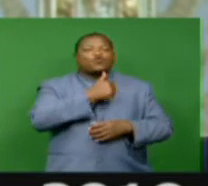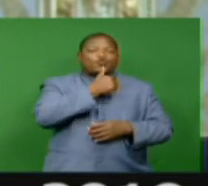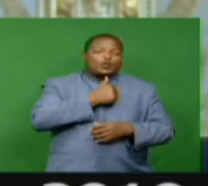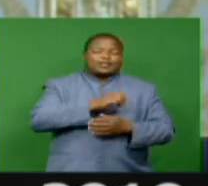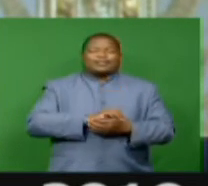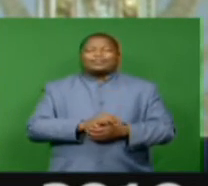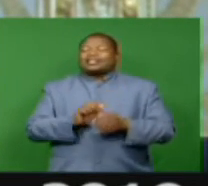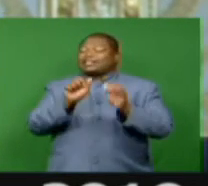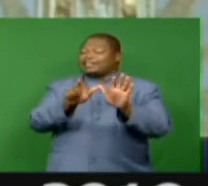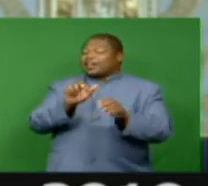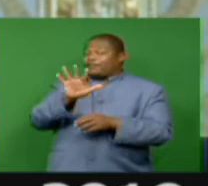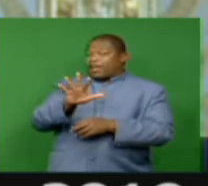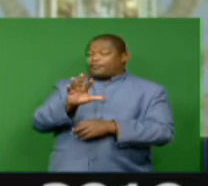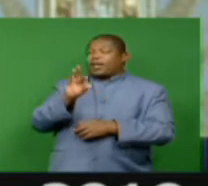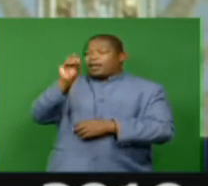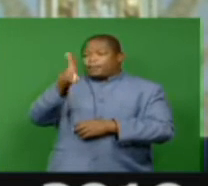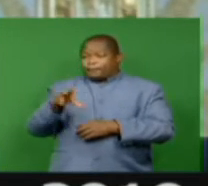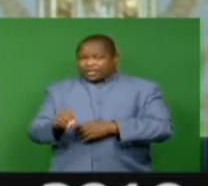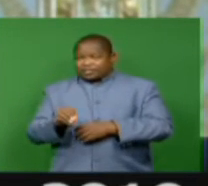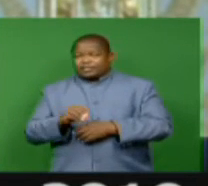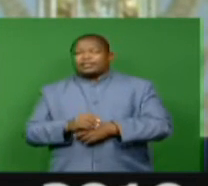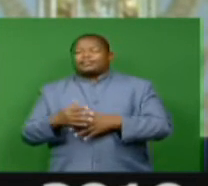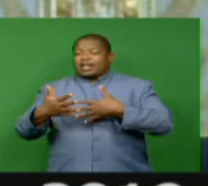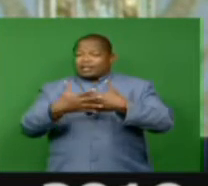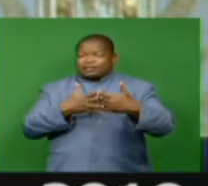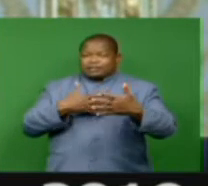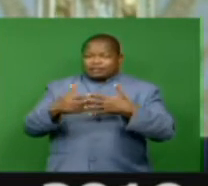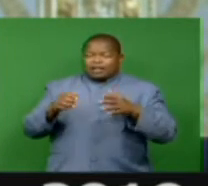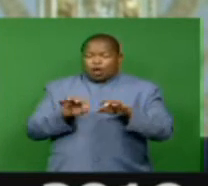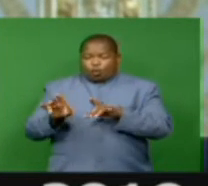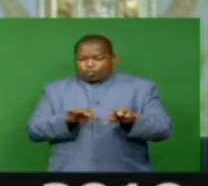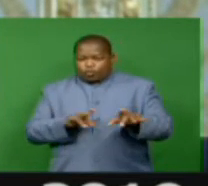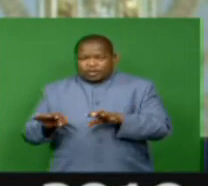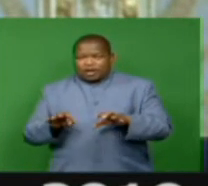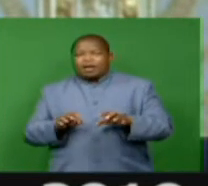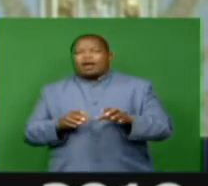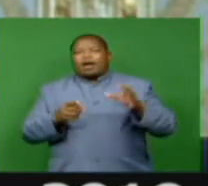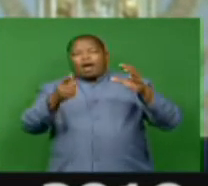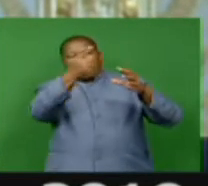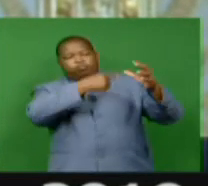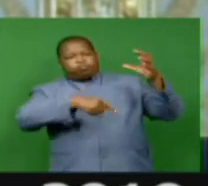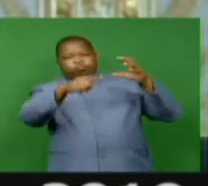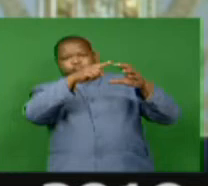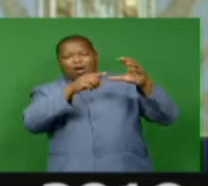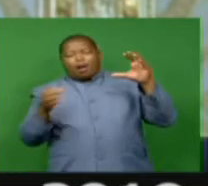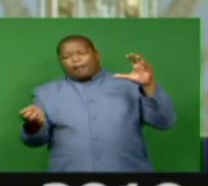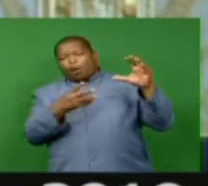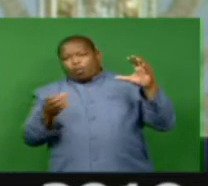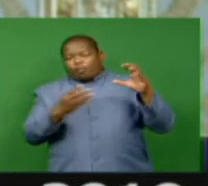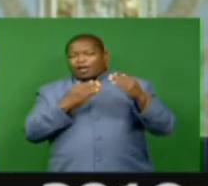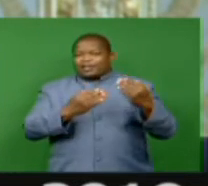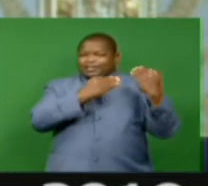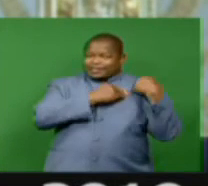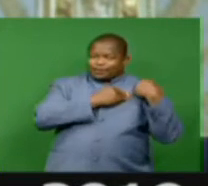75% of the cloud computing market, and about 90% of the